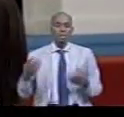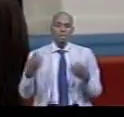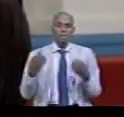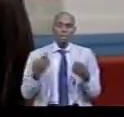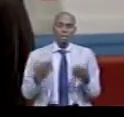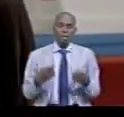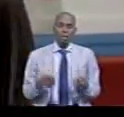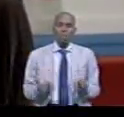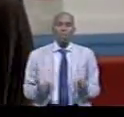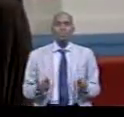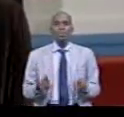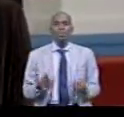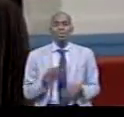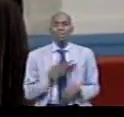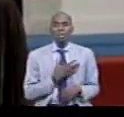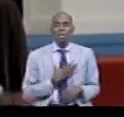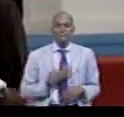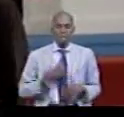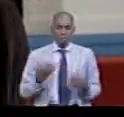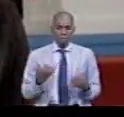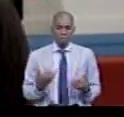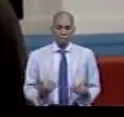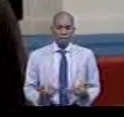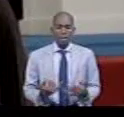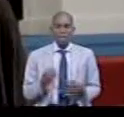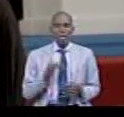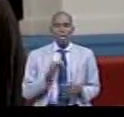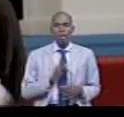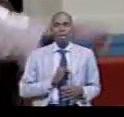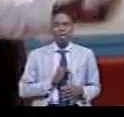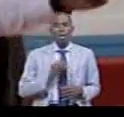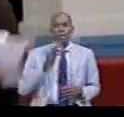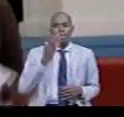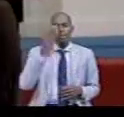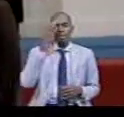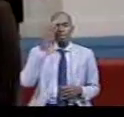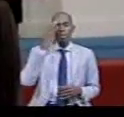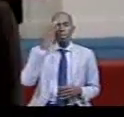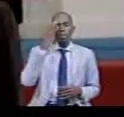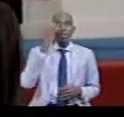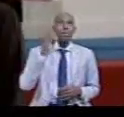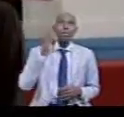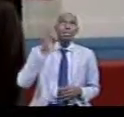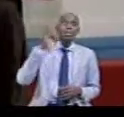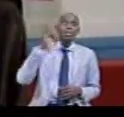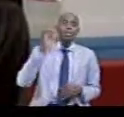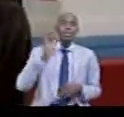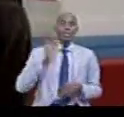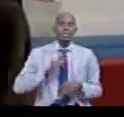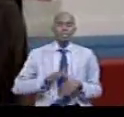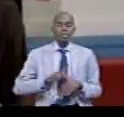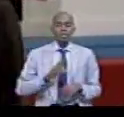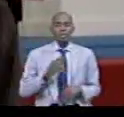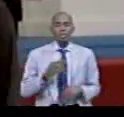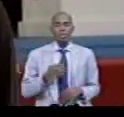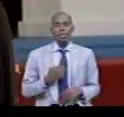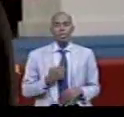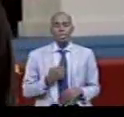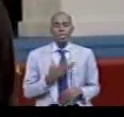Something happened, and now I know he touched